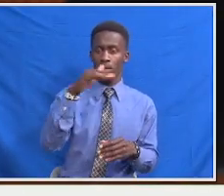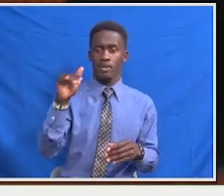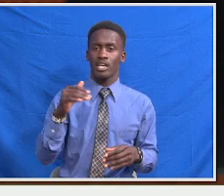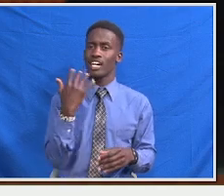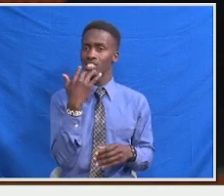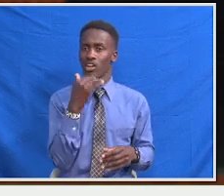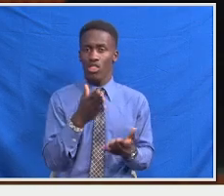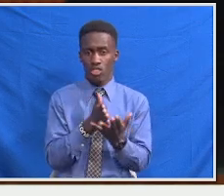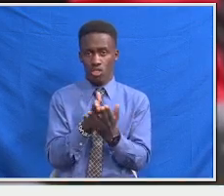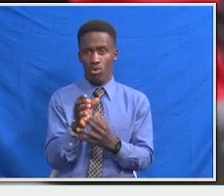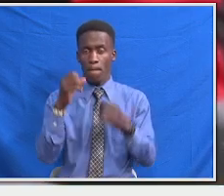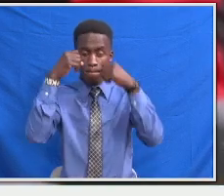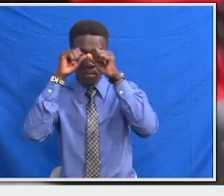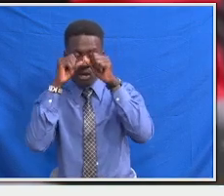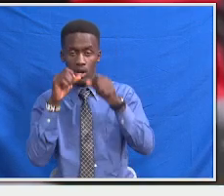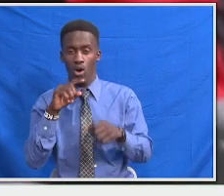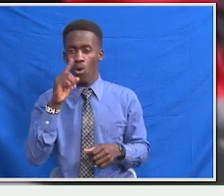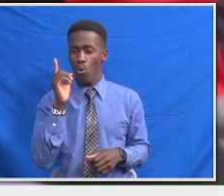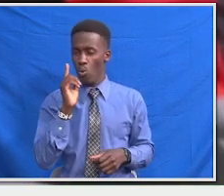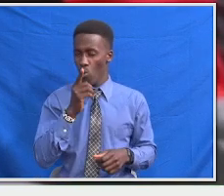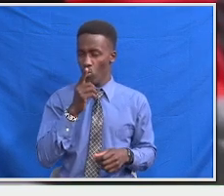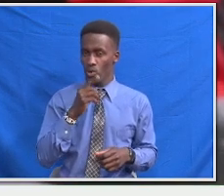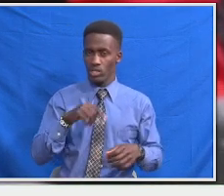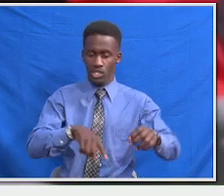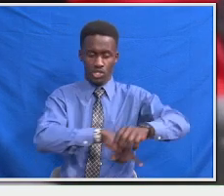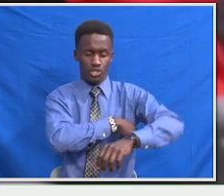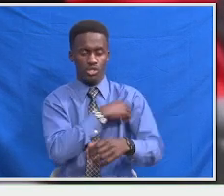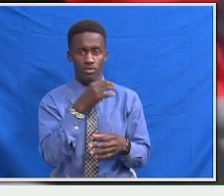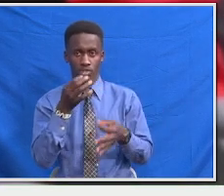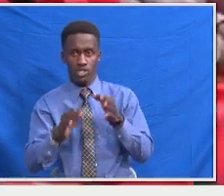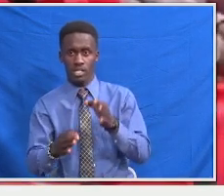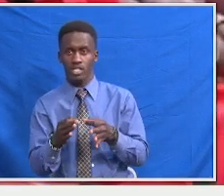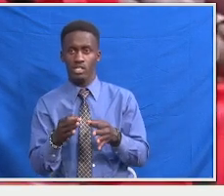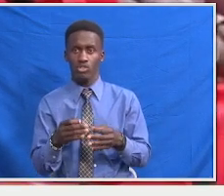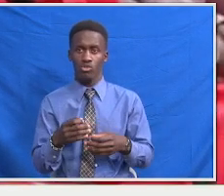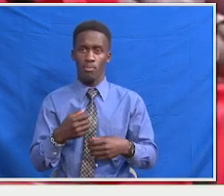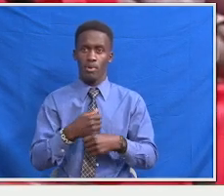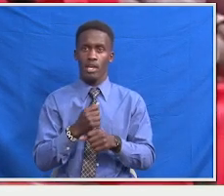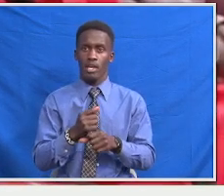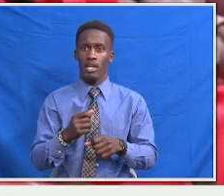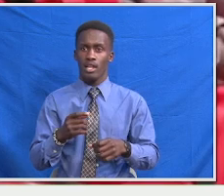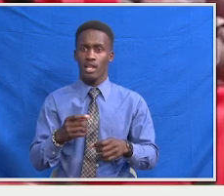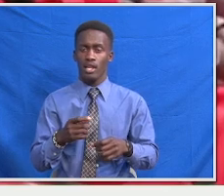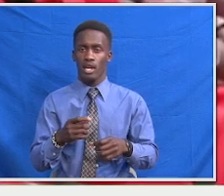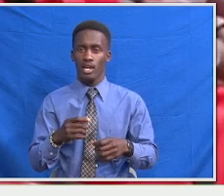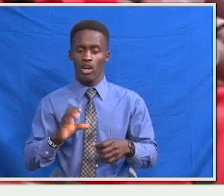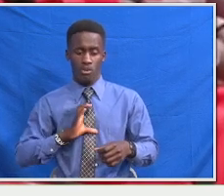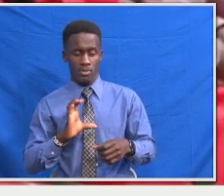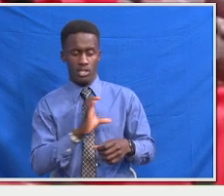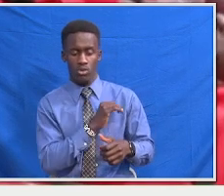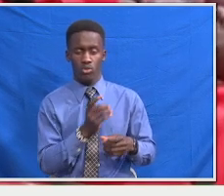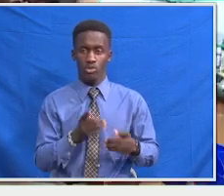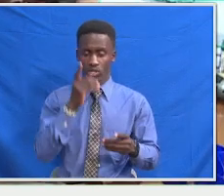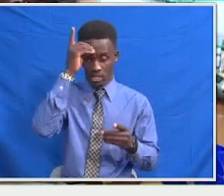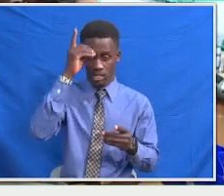counsel Paul Muite, wants Chief Justice Martha Koome to constitute a bench of judges to determine his ouster, which he